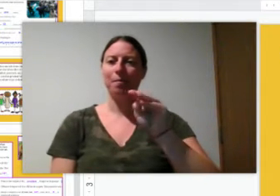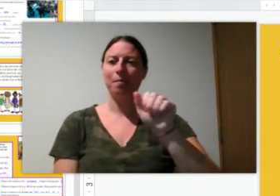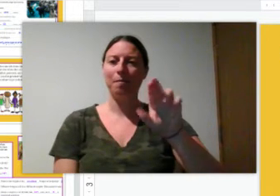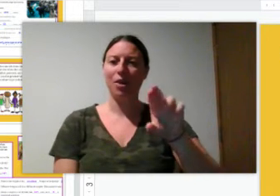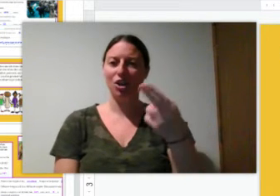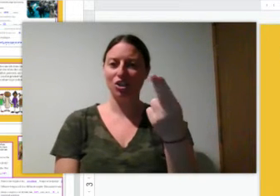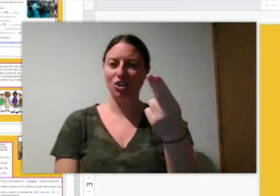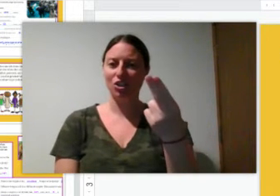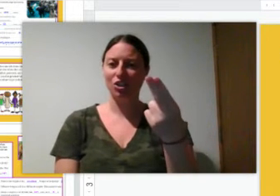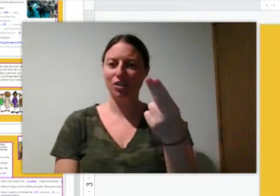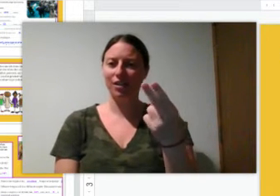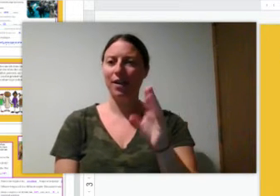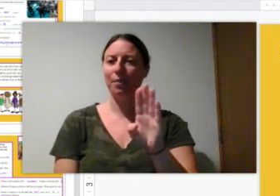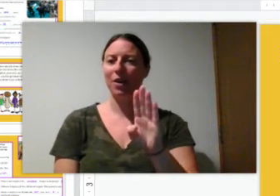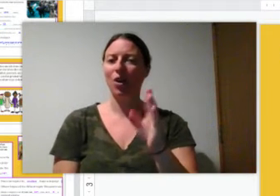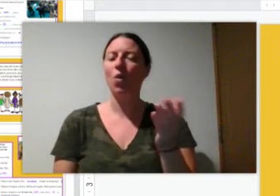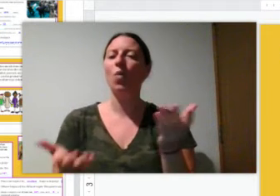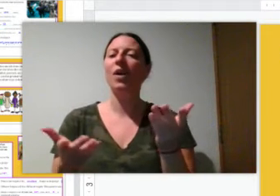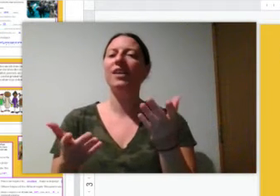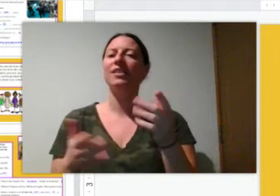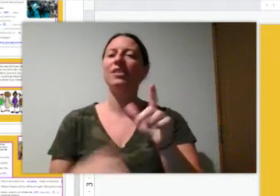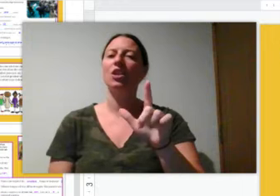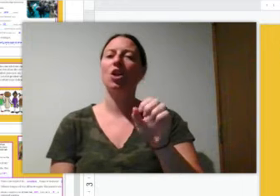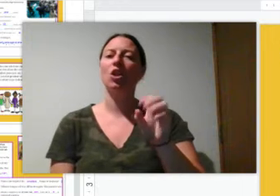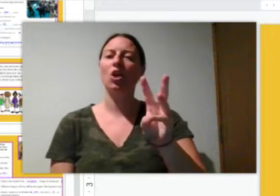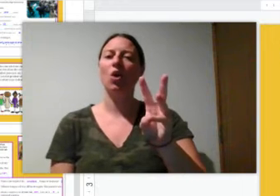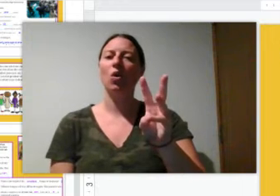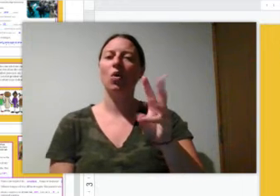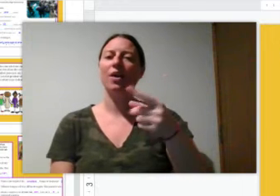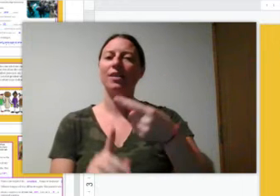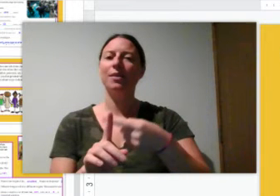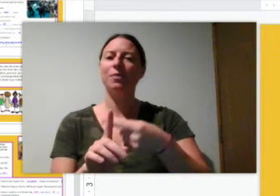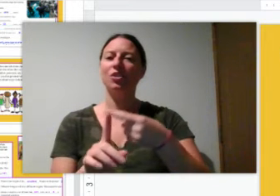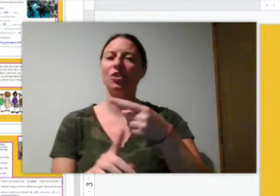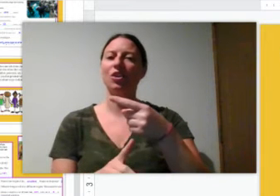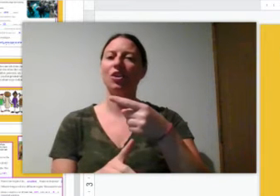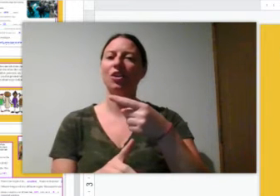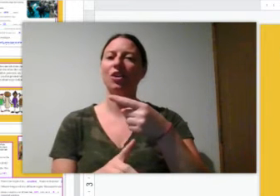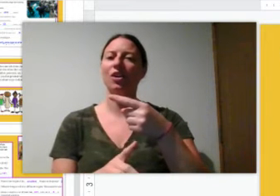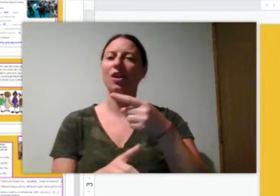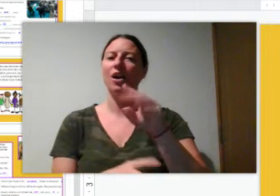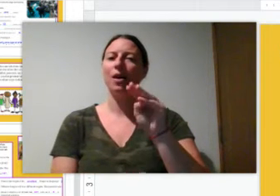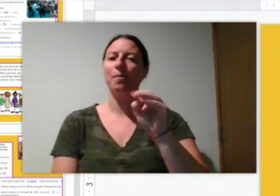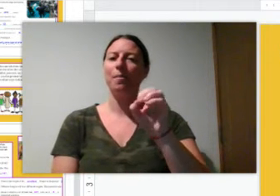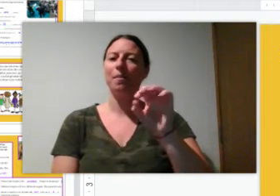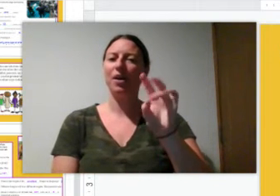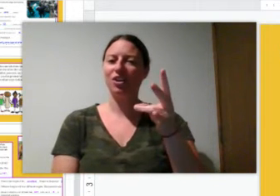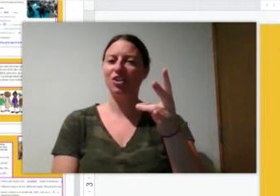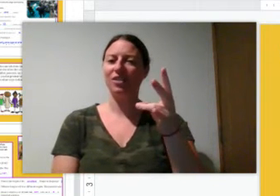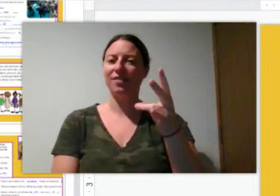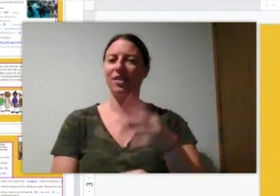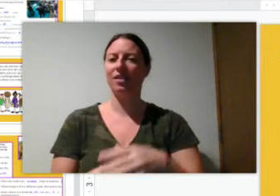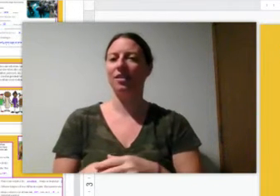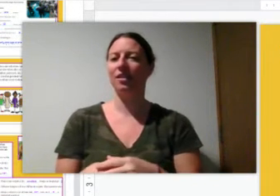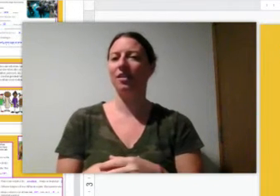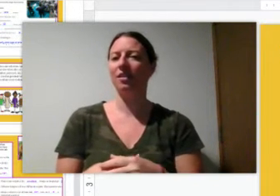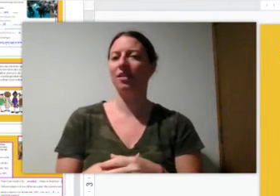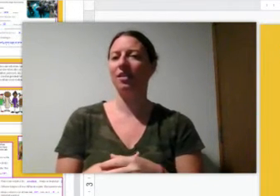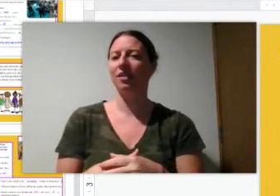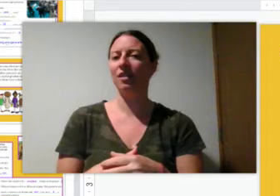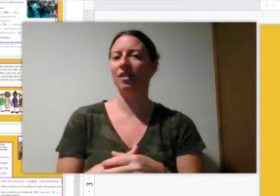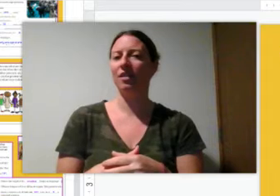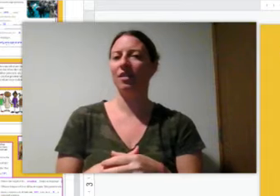What is the low temperature in Chicago on March 7th? Question A asks for the low temperature at 31 different